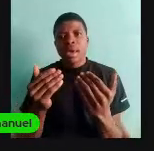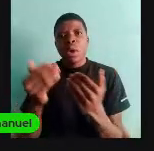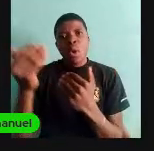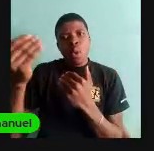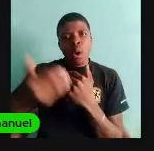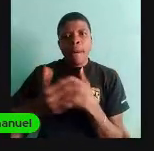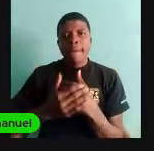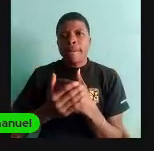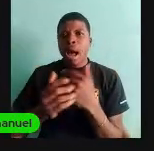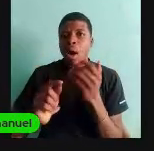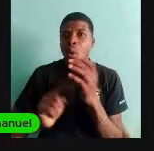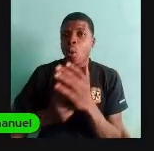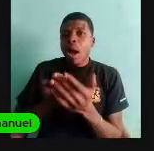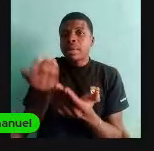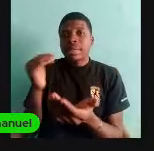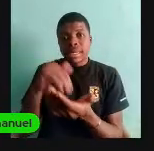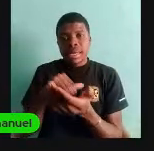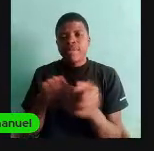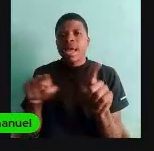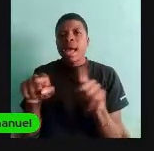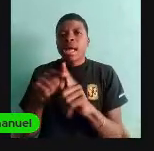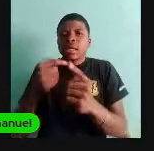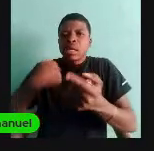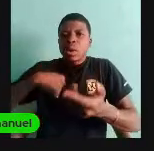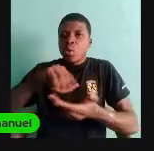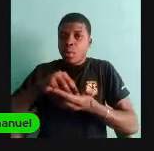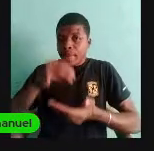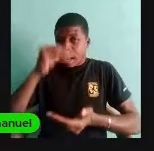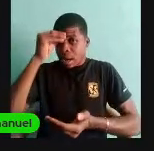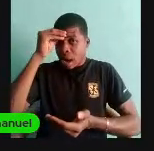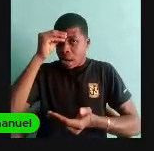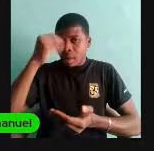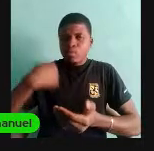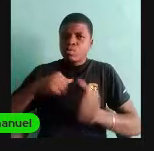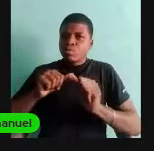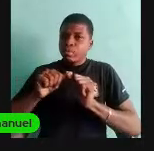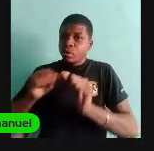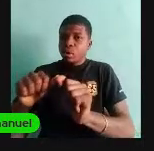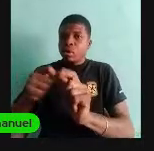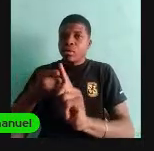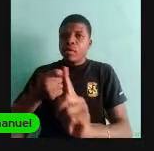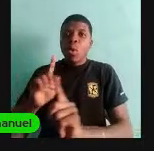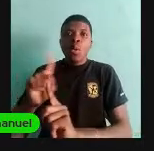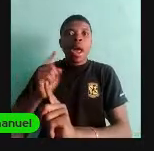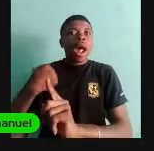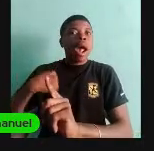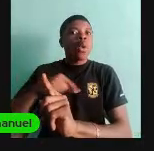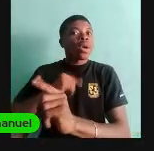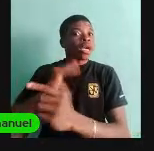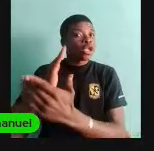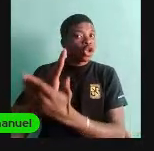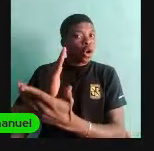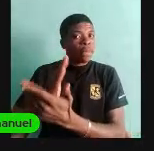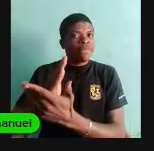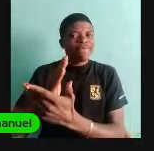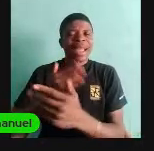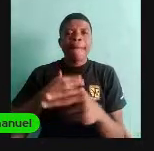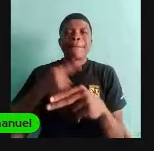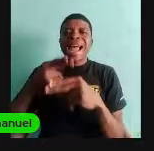as we'll be learning and we'll continue from where we stopped. So, my name is